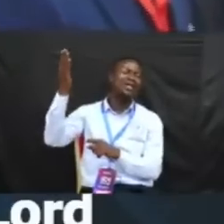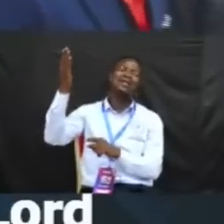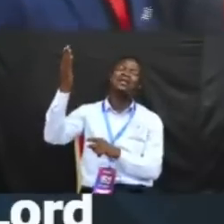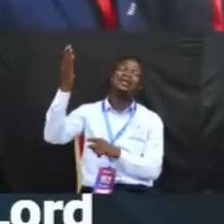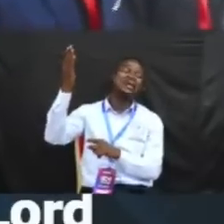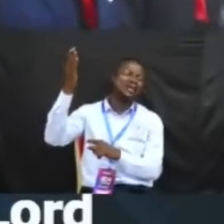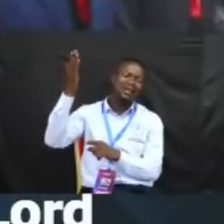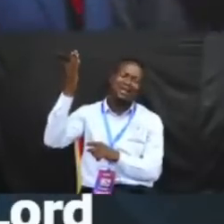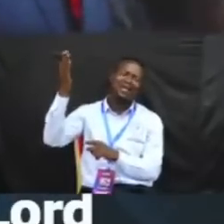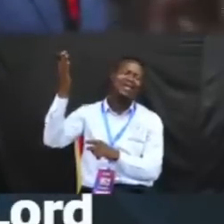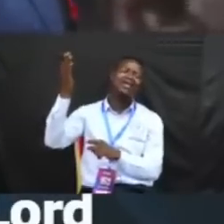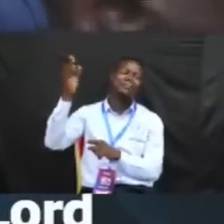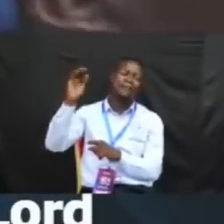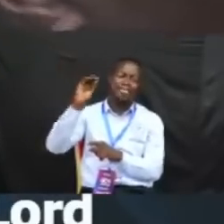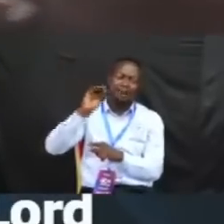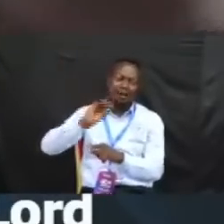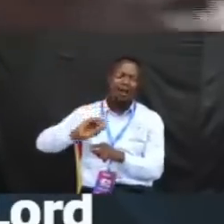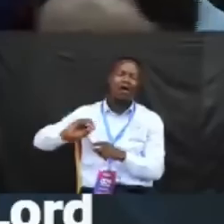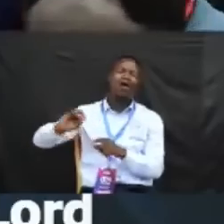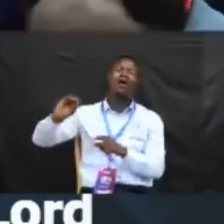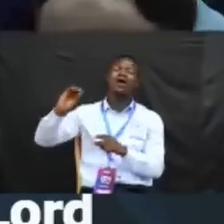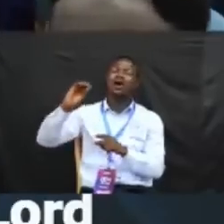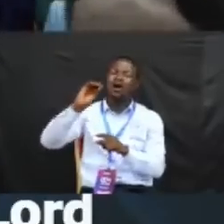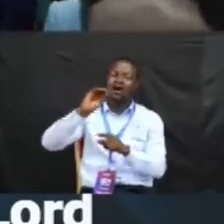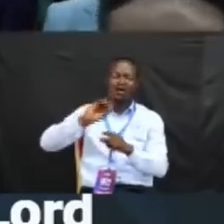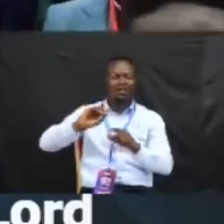me. Oh God,